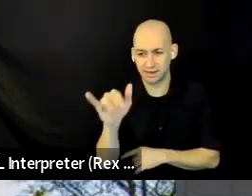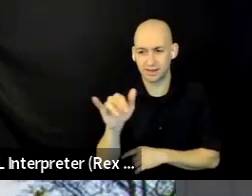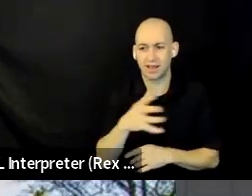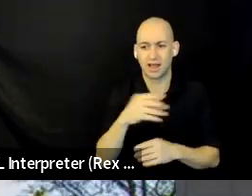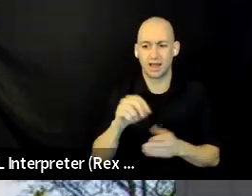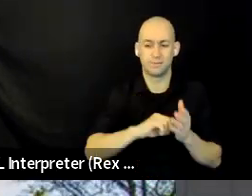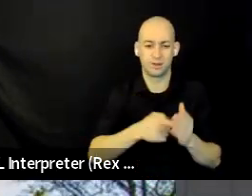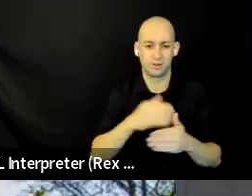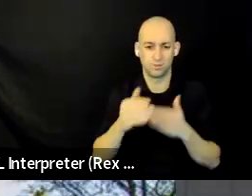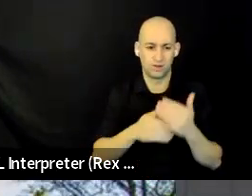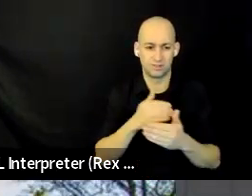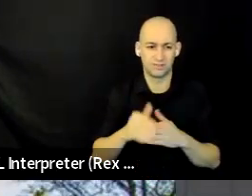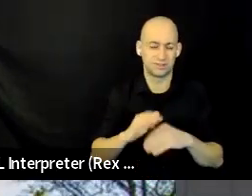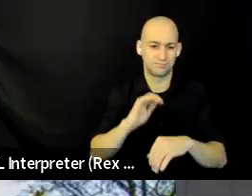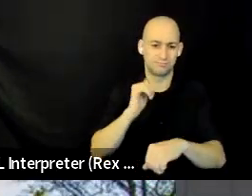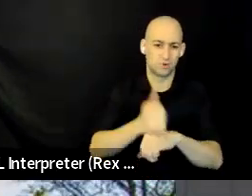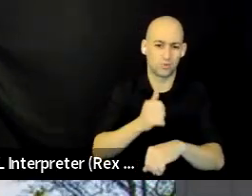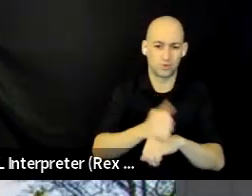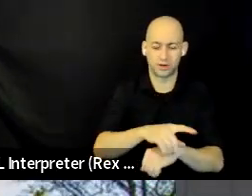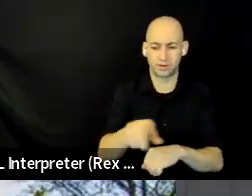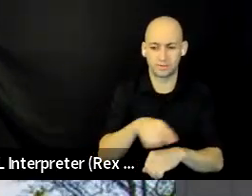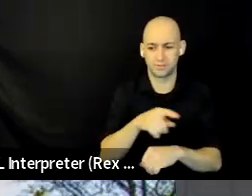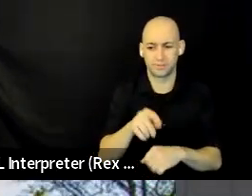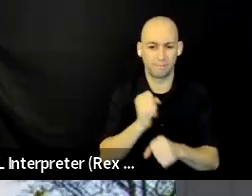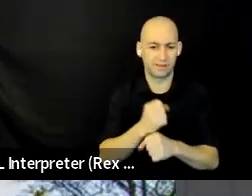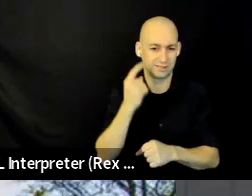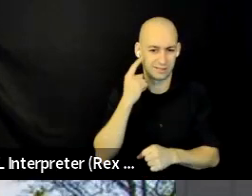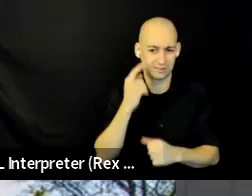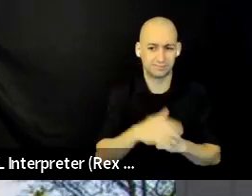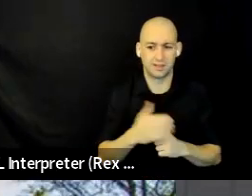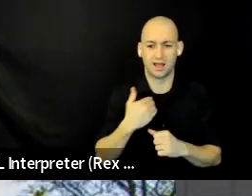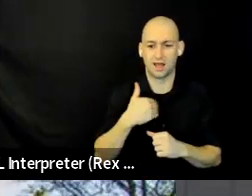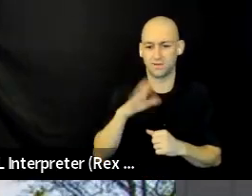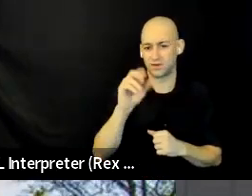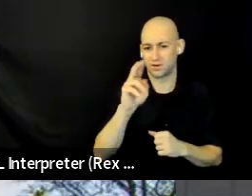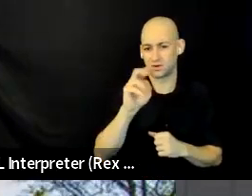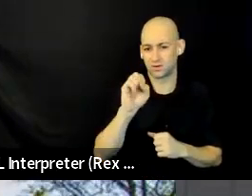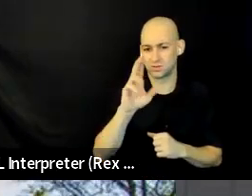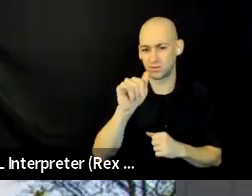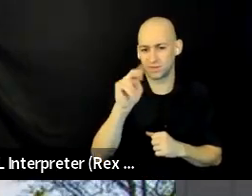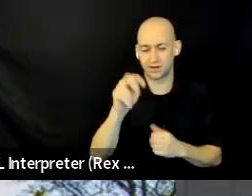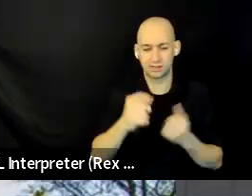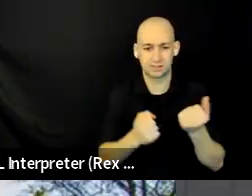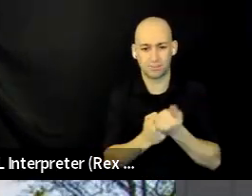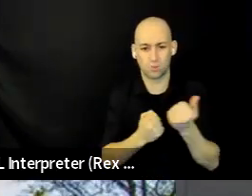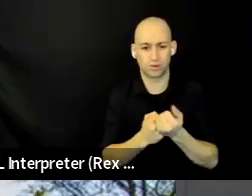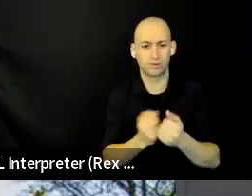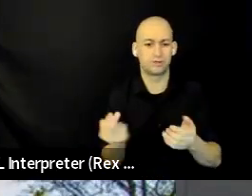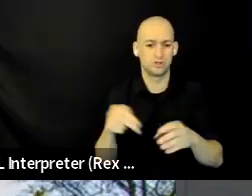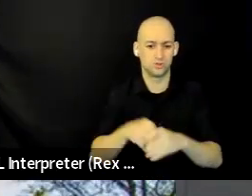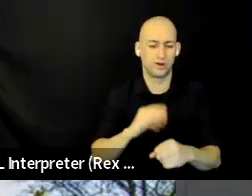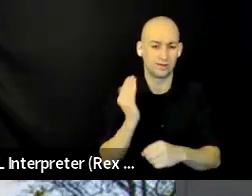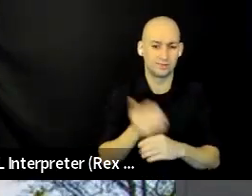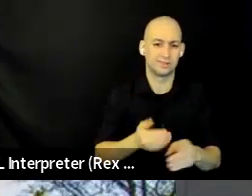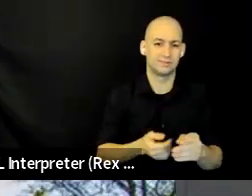for incorporating them into the projects where it makes sense. We have some consultant support that's going to be joining us next month to help support this effort,